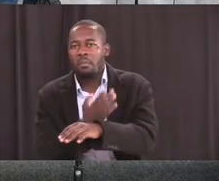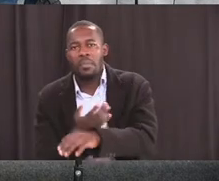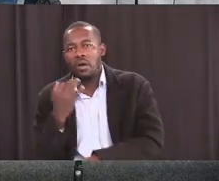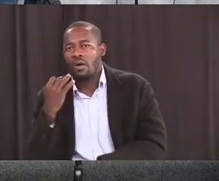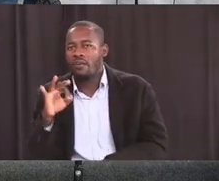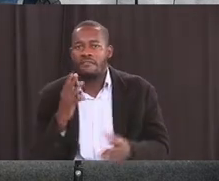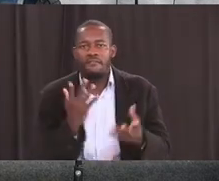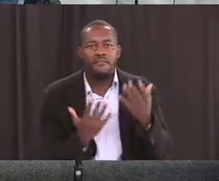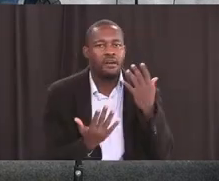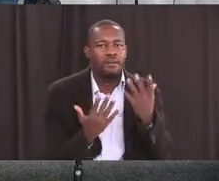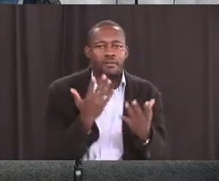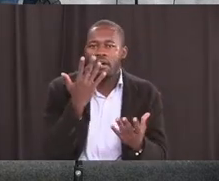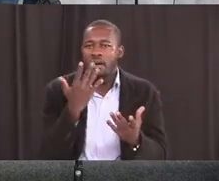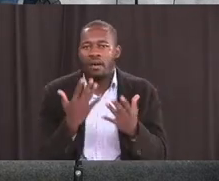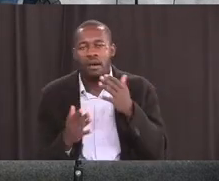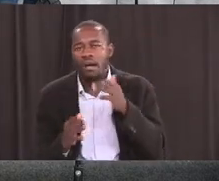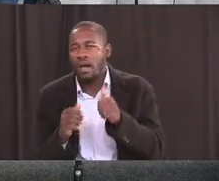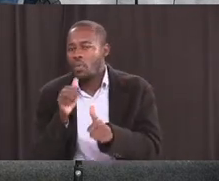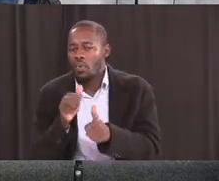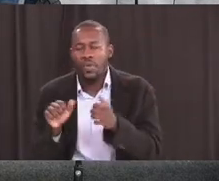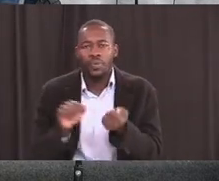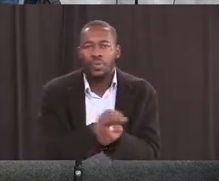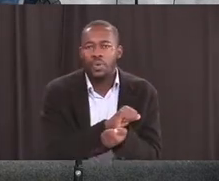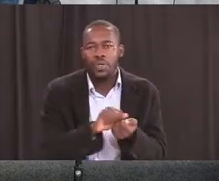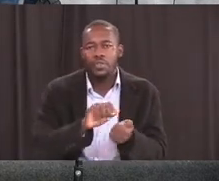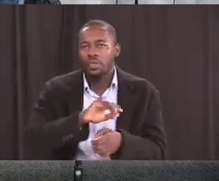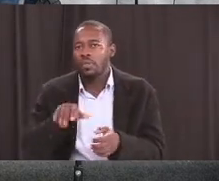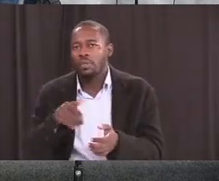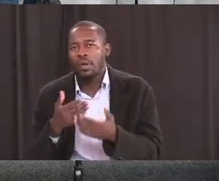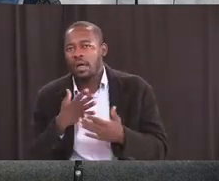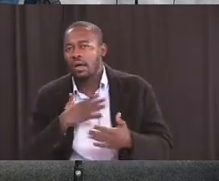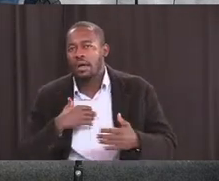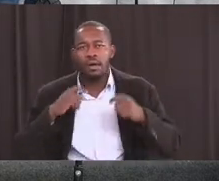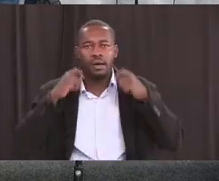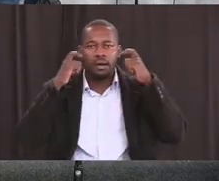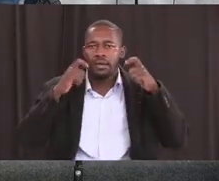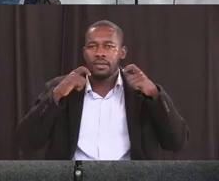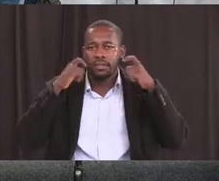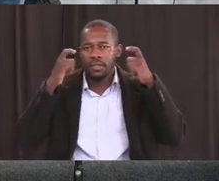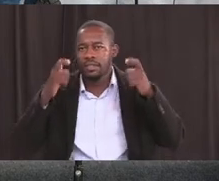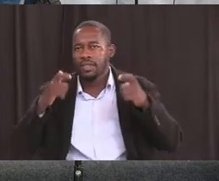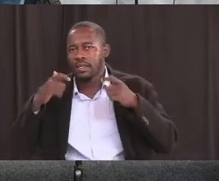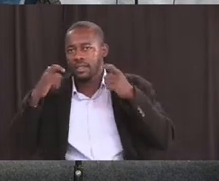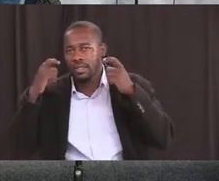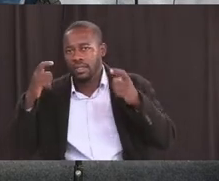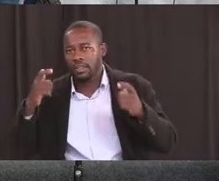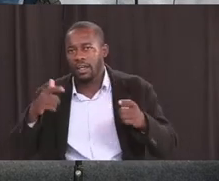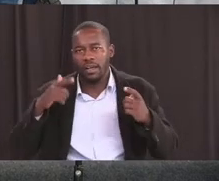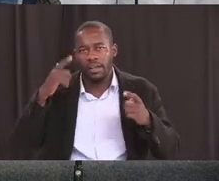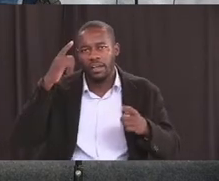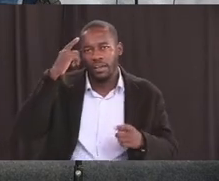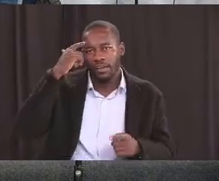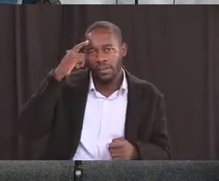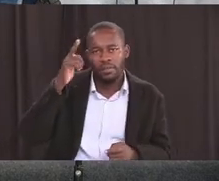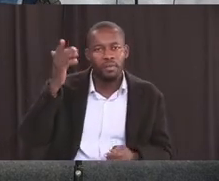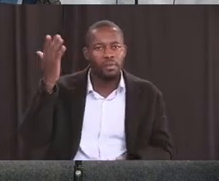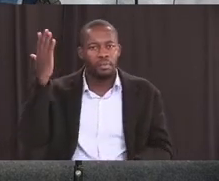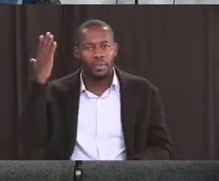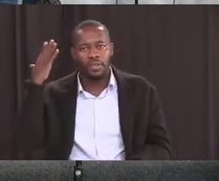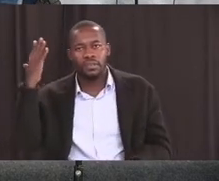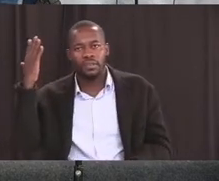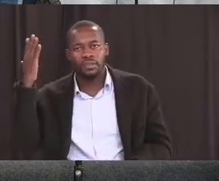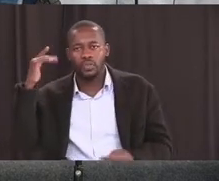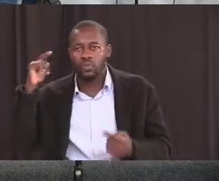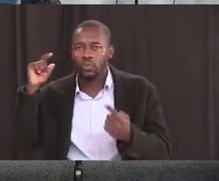hell, no scheme of man can ever pluck me from his hand till